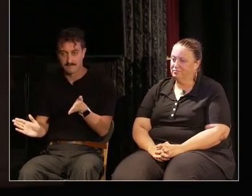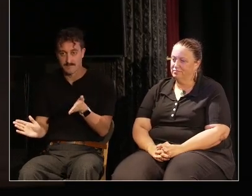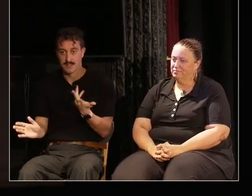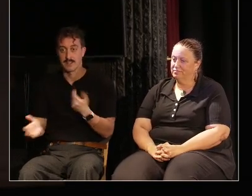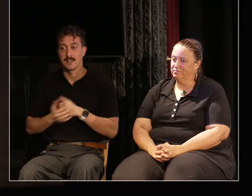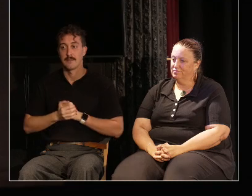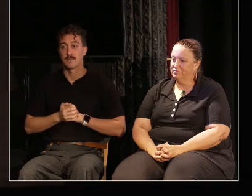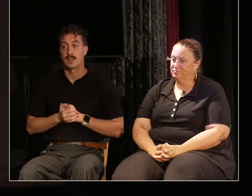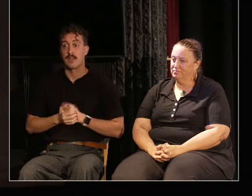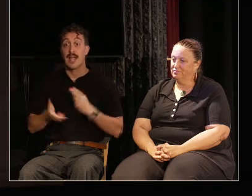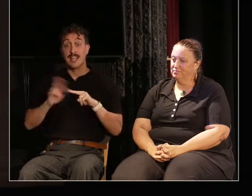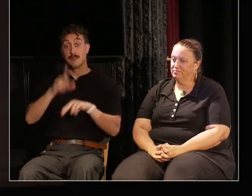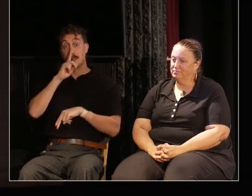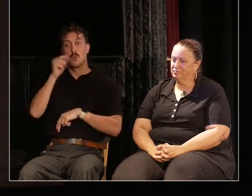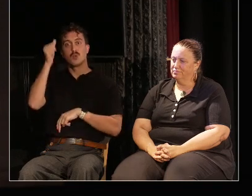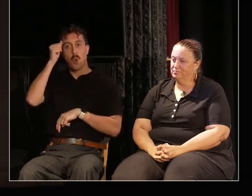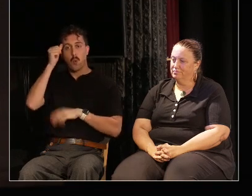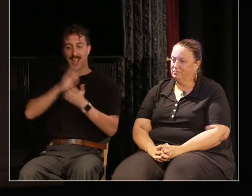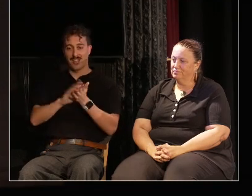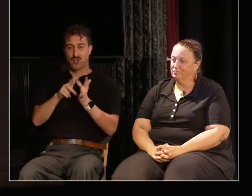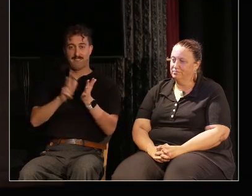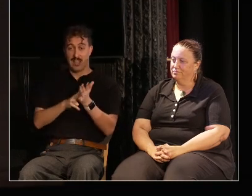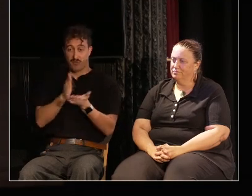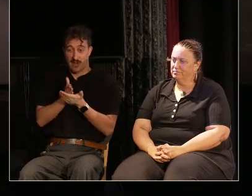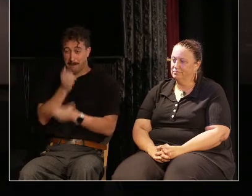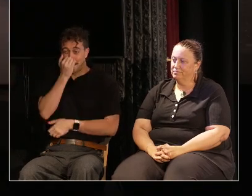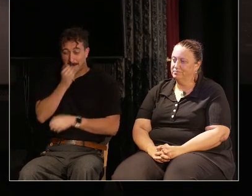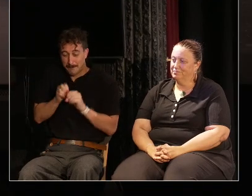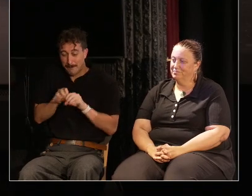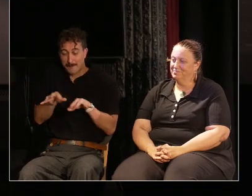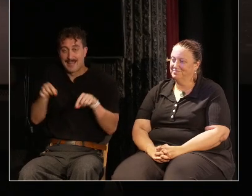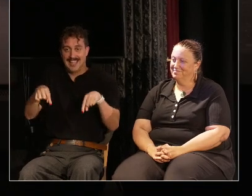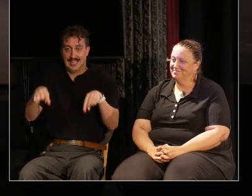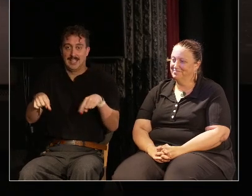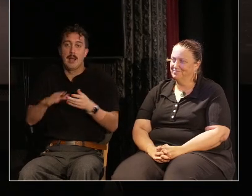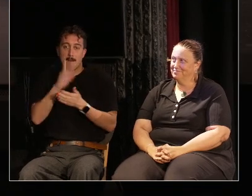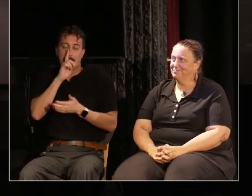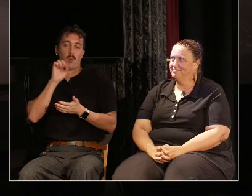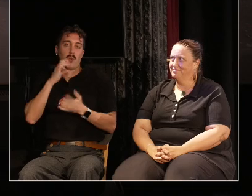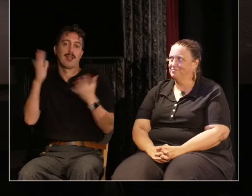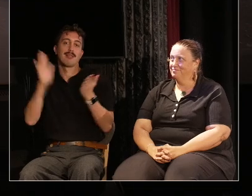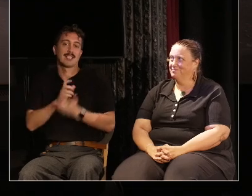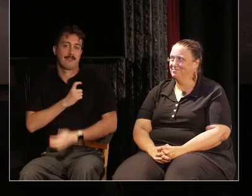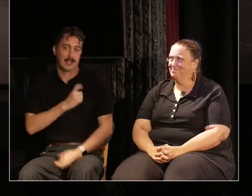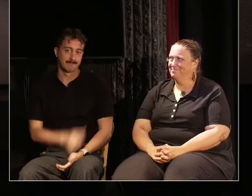some of the fear and the stigma. I think that is also really, really important. Thank you, Allegra.